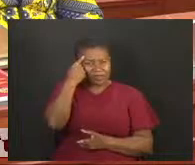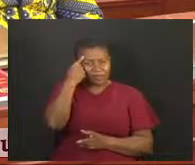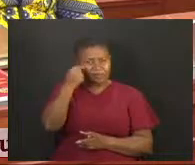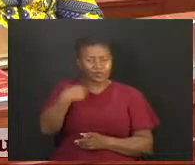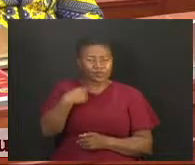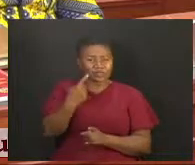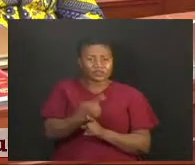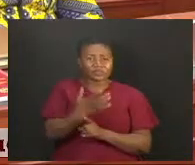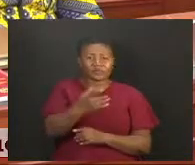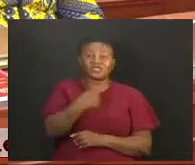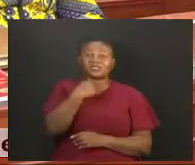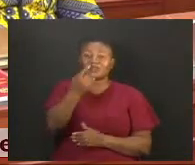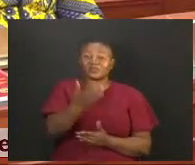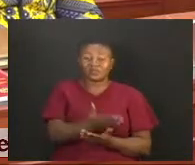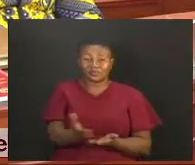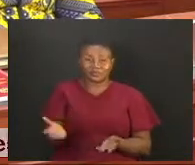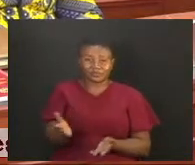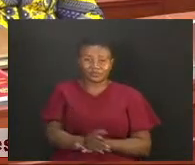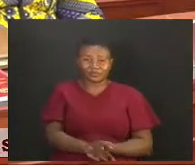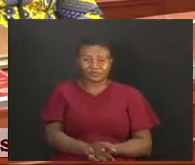indication. Mr. Speaker,